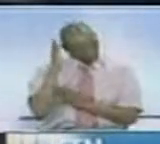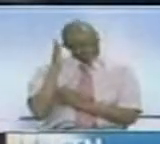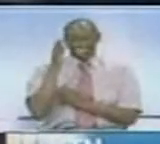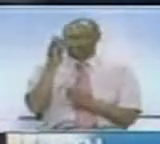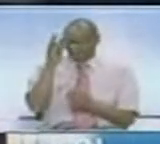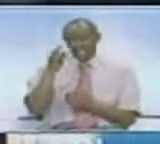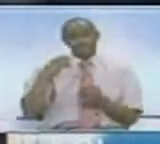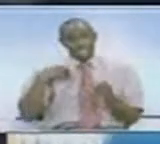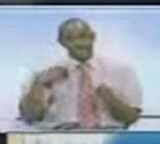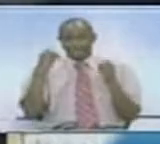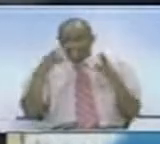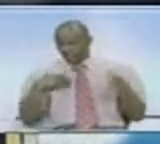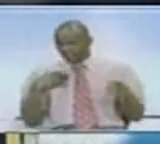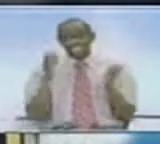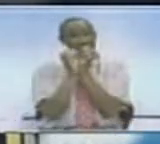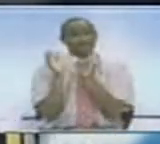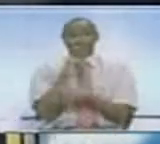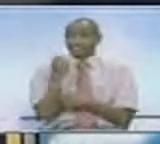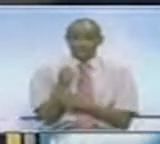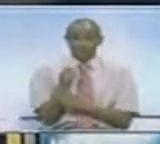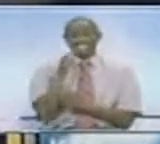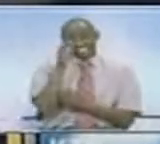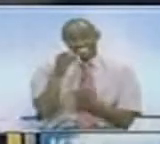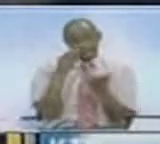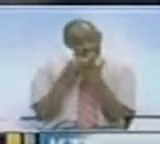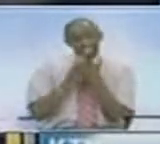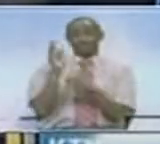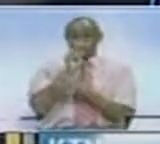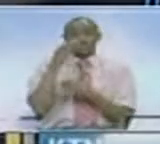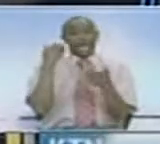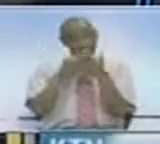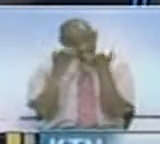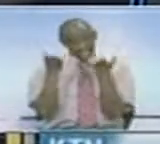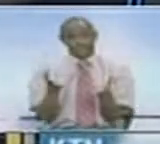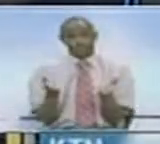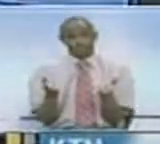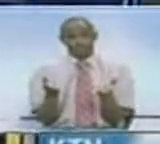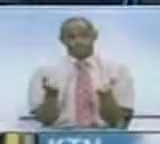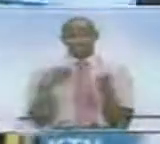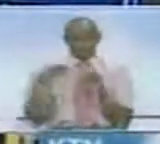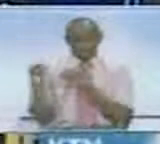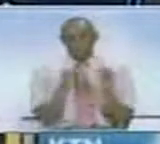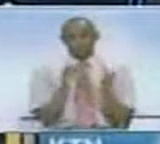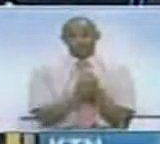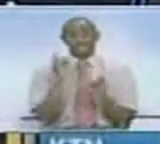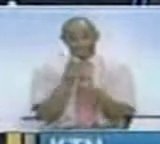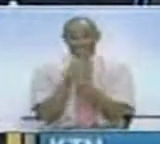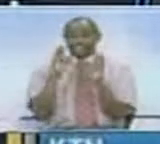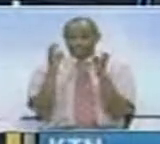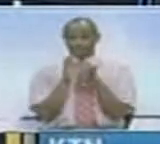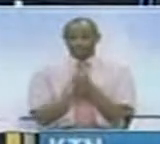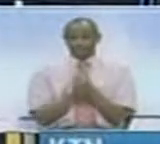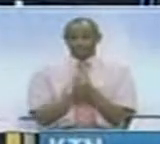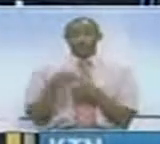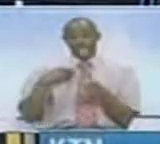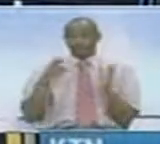some of the stadia are not complete. This is the amount that has been spent up until now. Let's move on to another subject, which is some of the